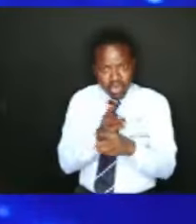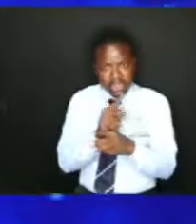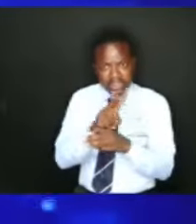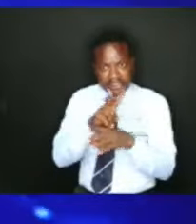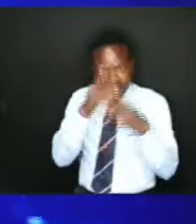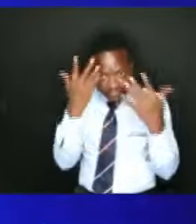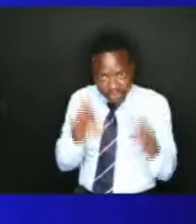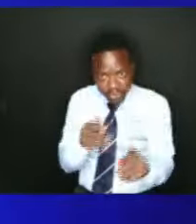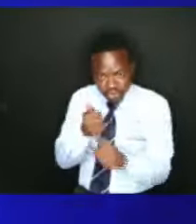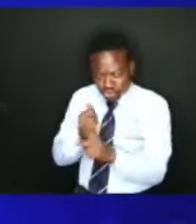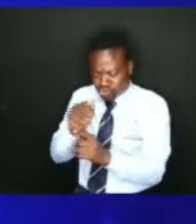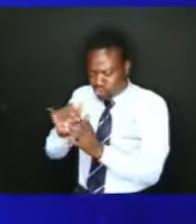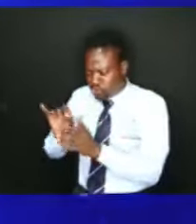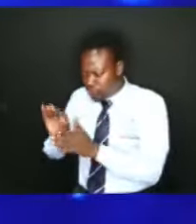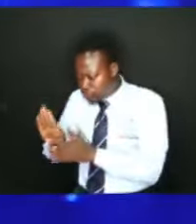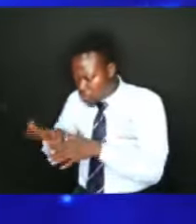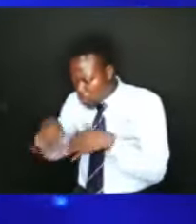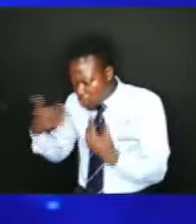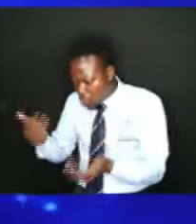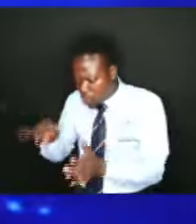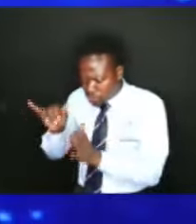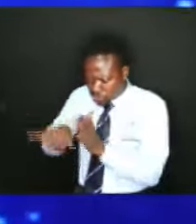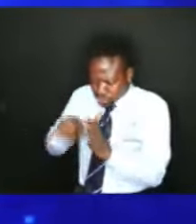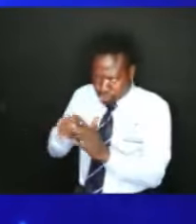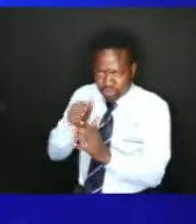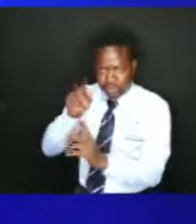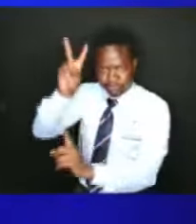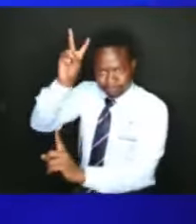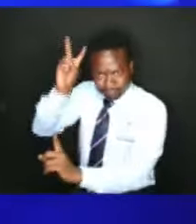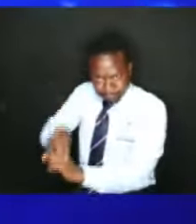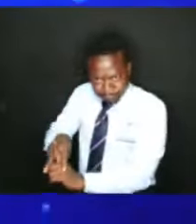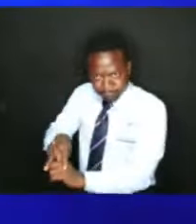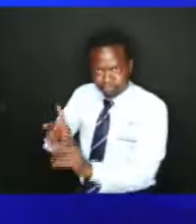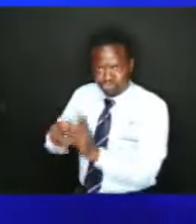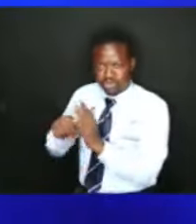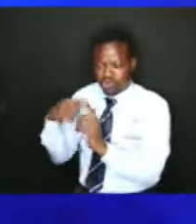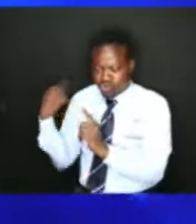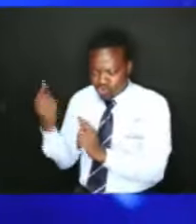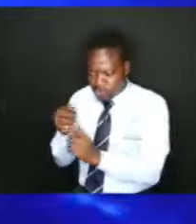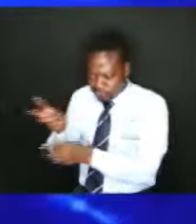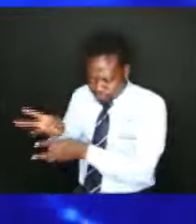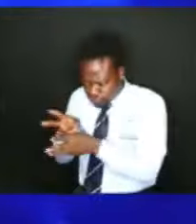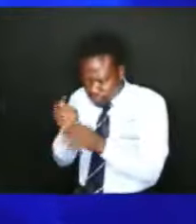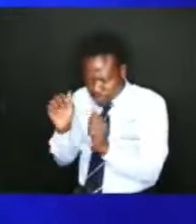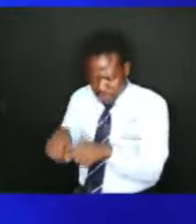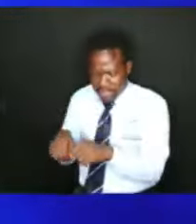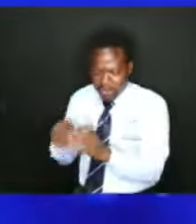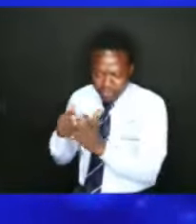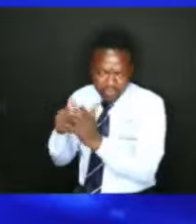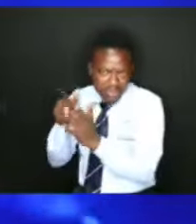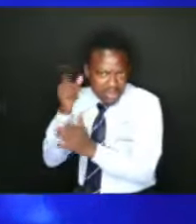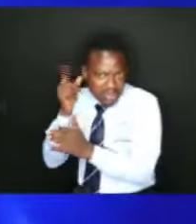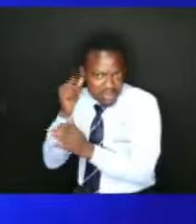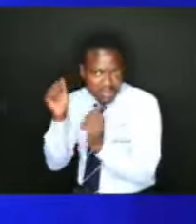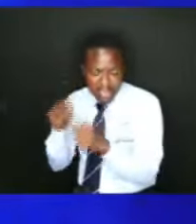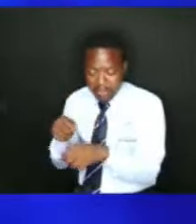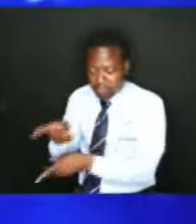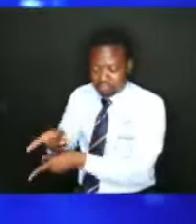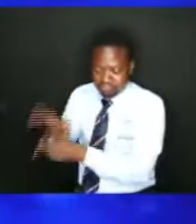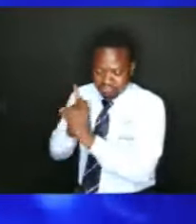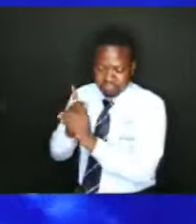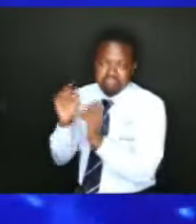TVGH on YouTube, subscribe to the channel or the Church of Pentecost. Take your time and listen. You can